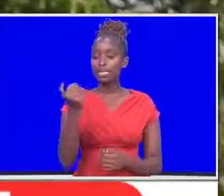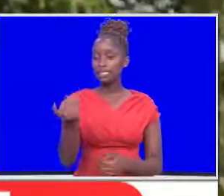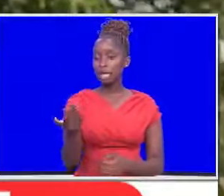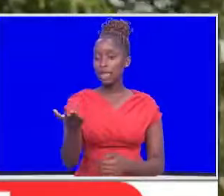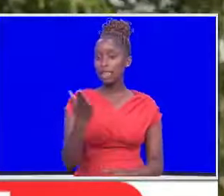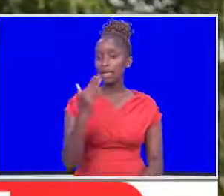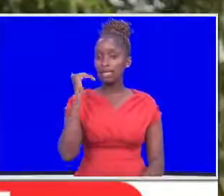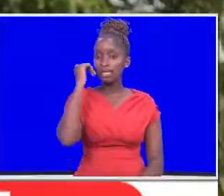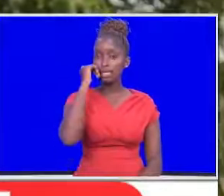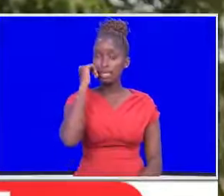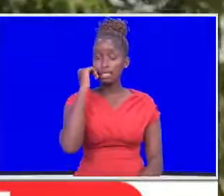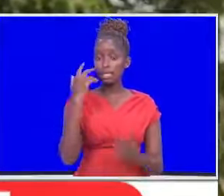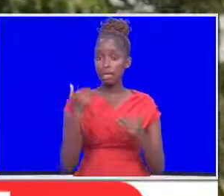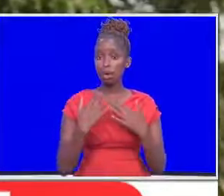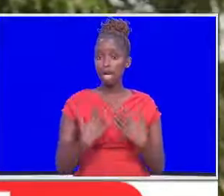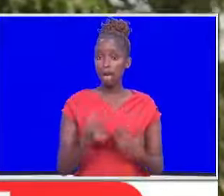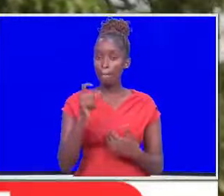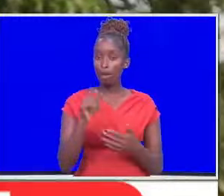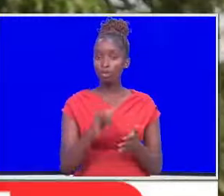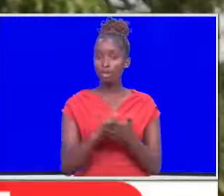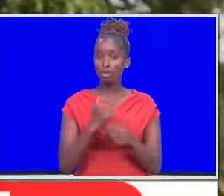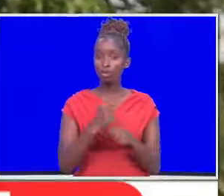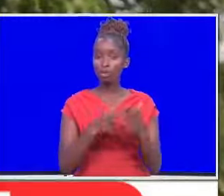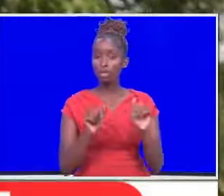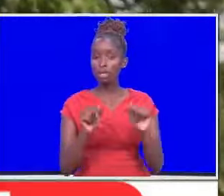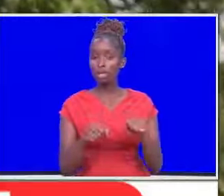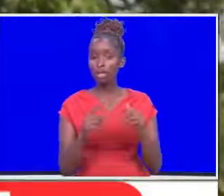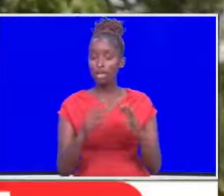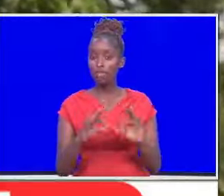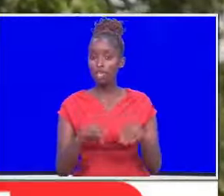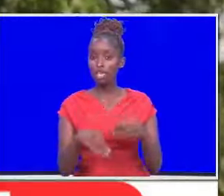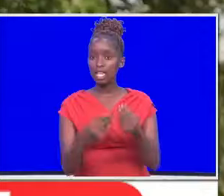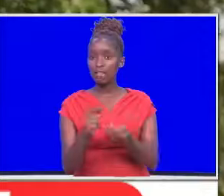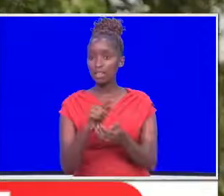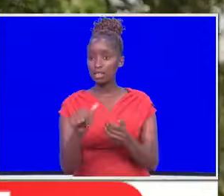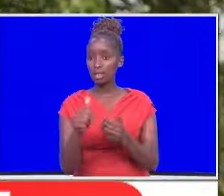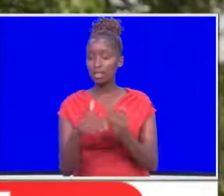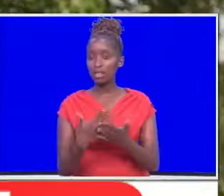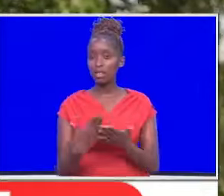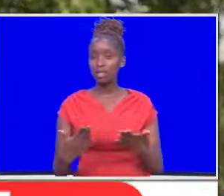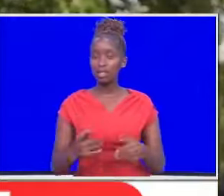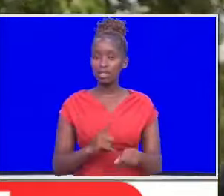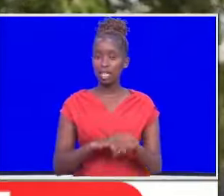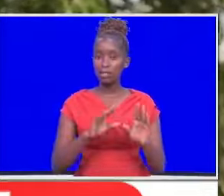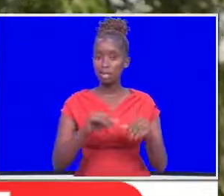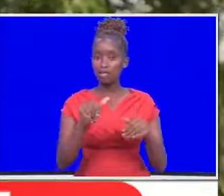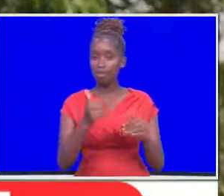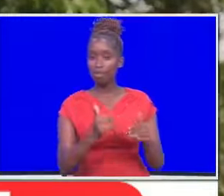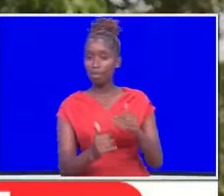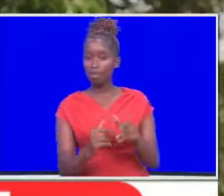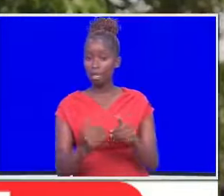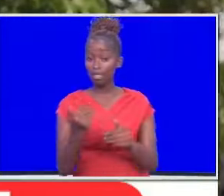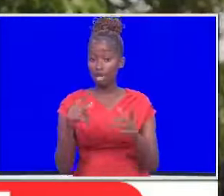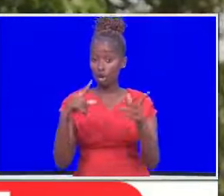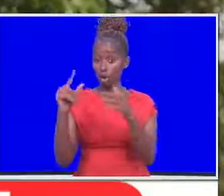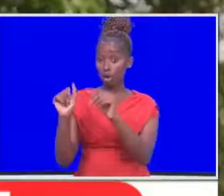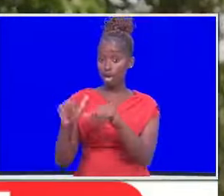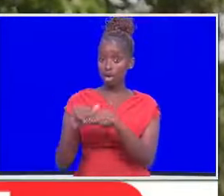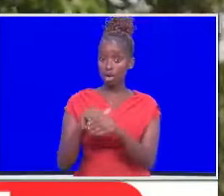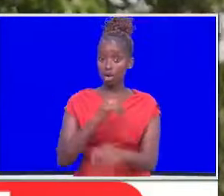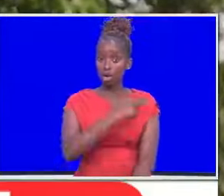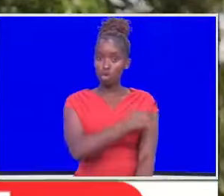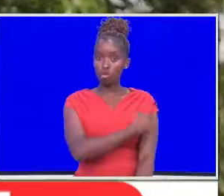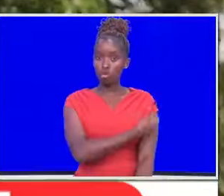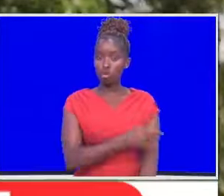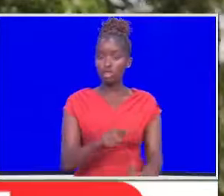tu ile utu wa mzazi angetoa ule mtoto apatie wale majirani walikuja, mtoto apelekwe hospitali, aende atibiwe